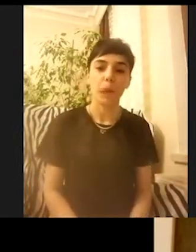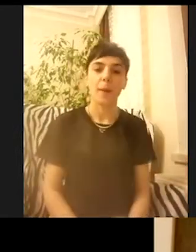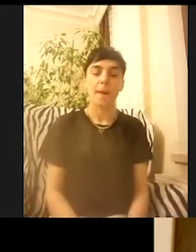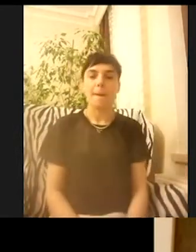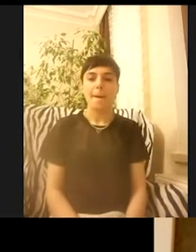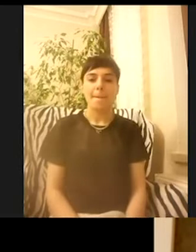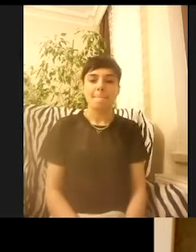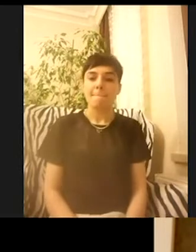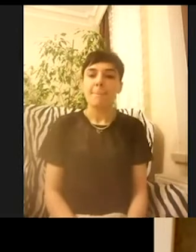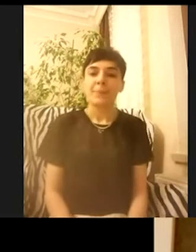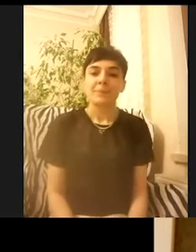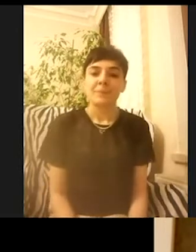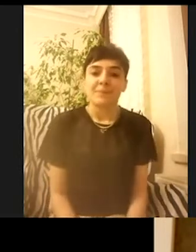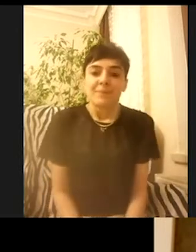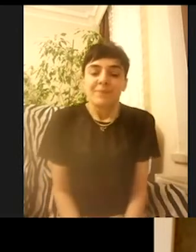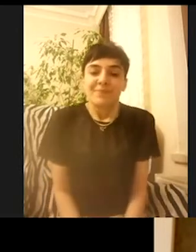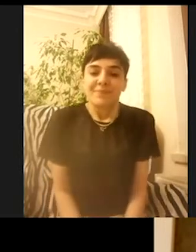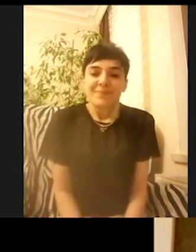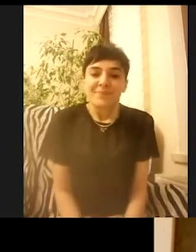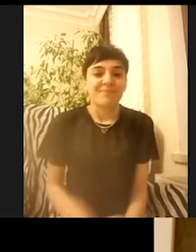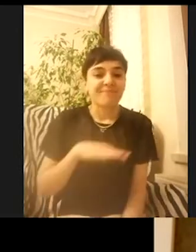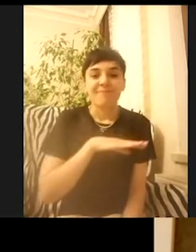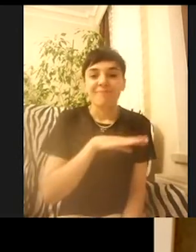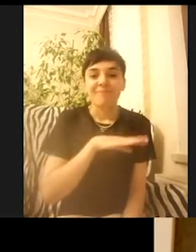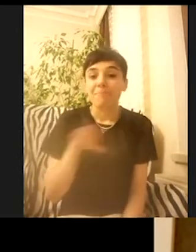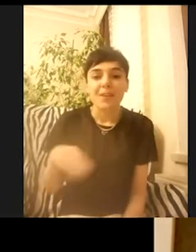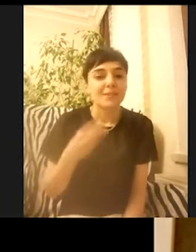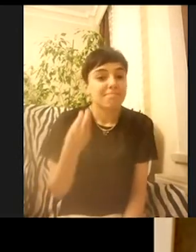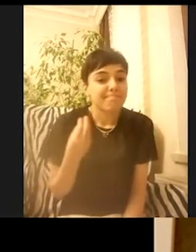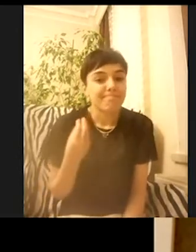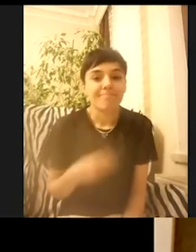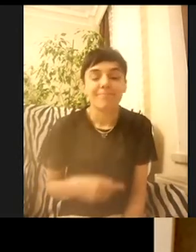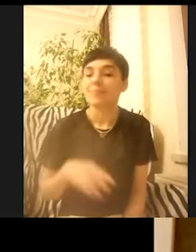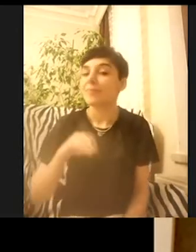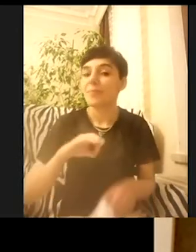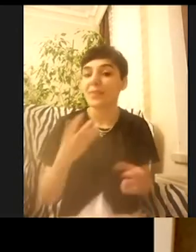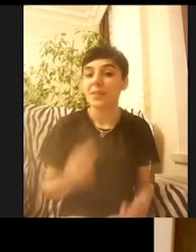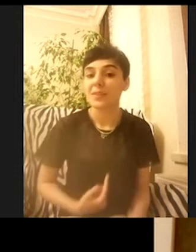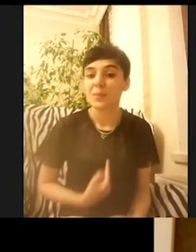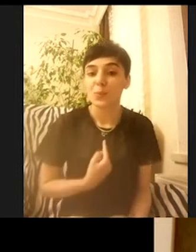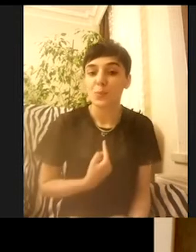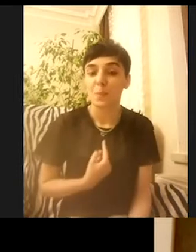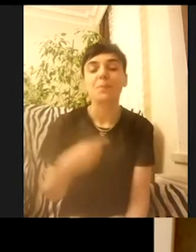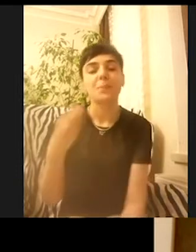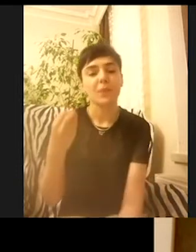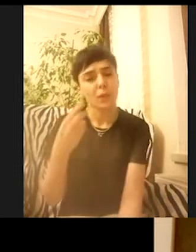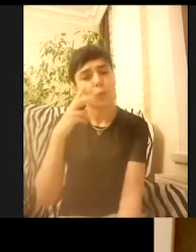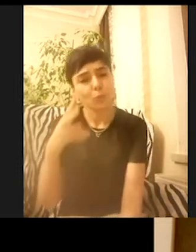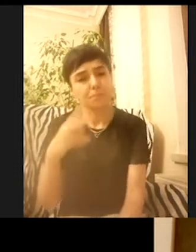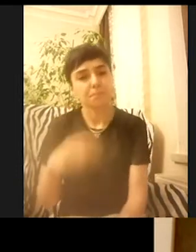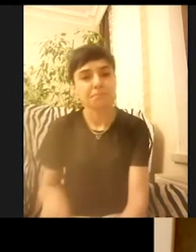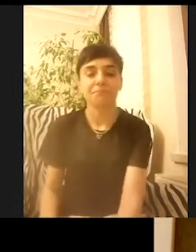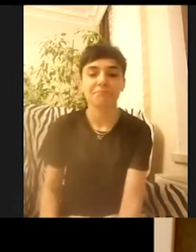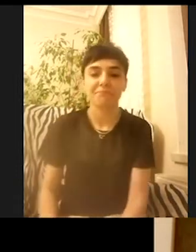How's everybody? Those I see seem to be okay, seem to be good.